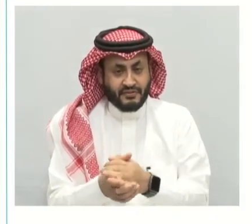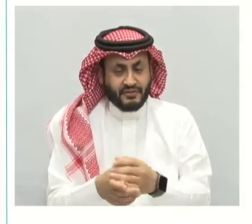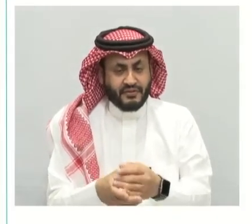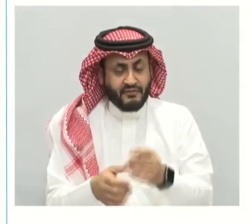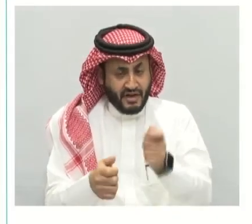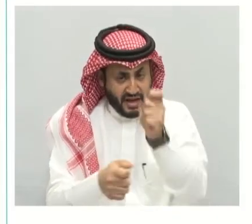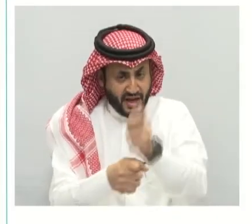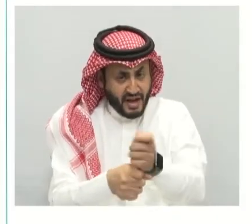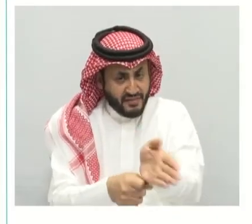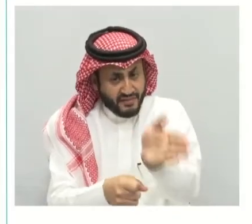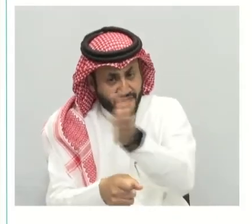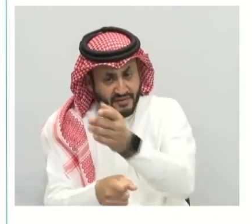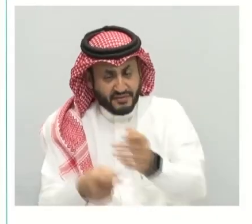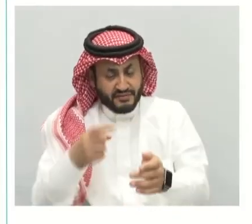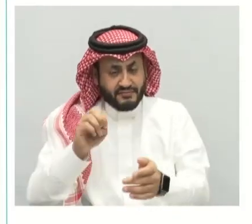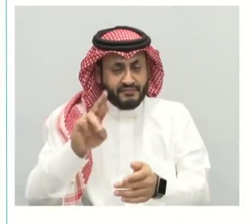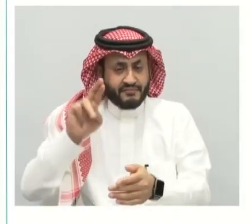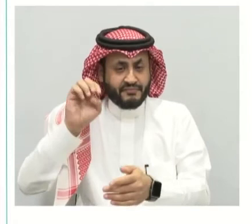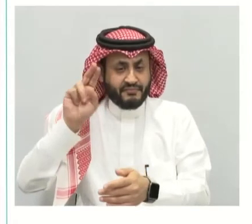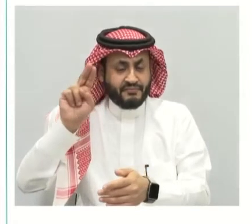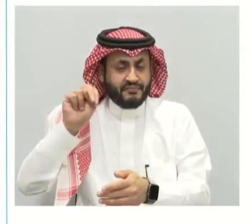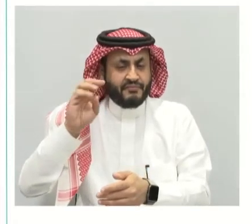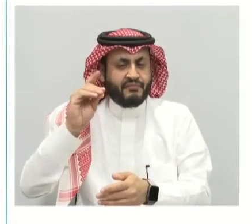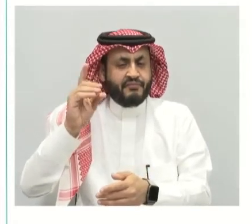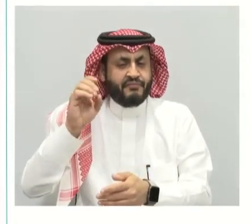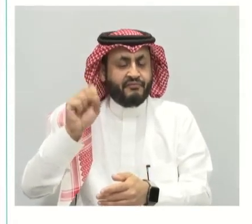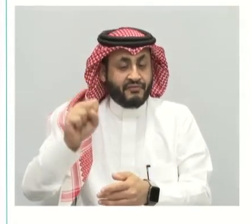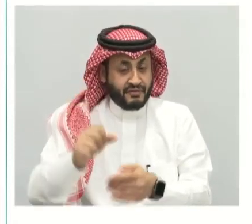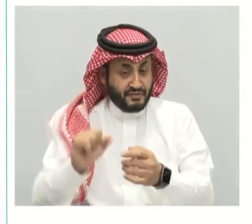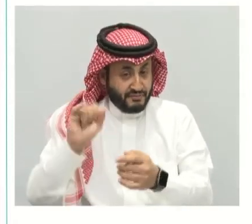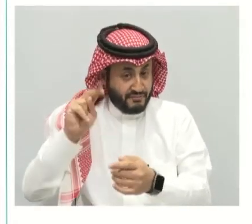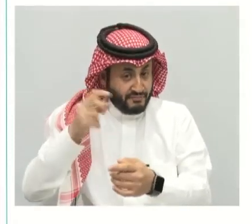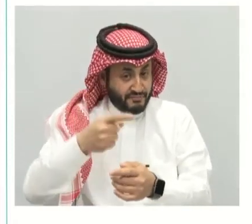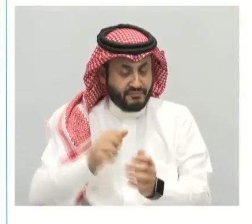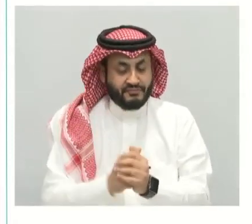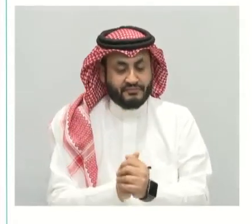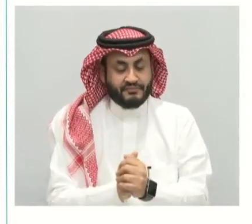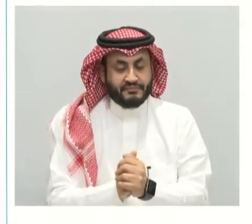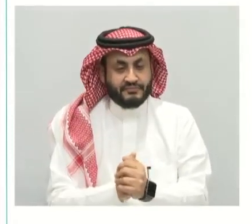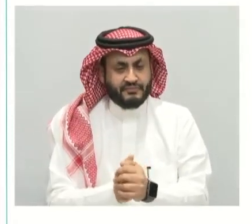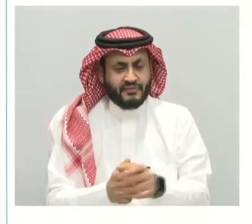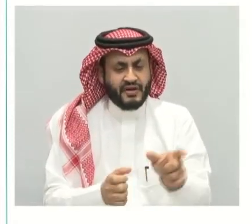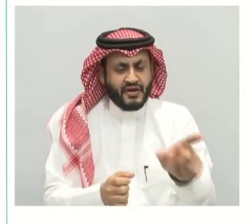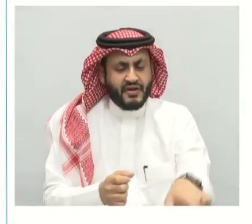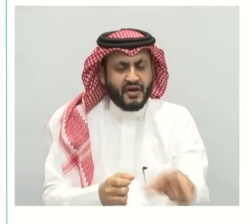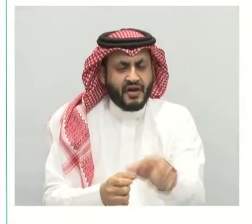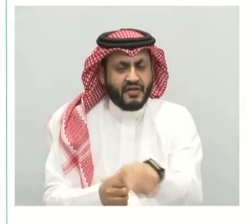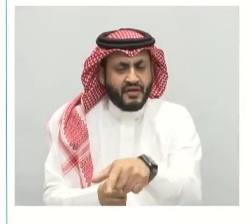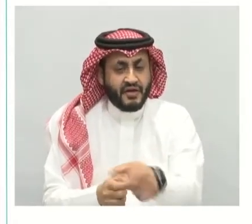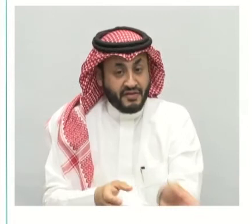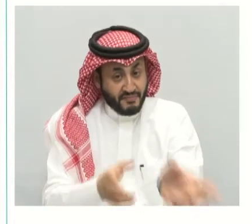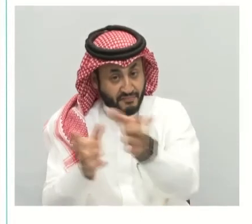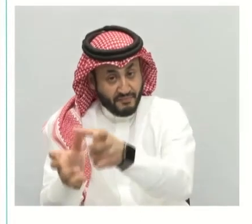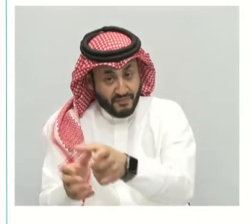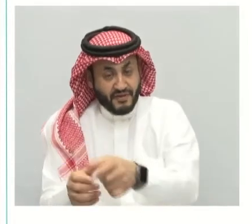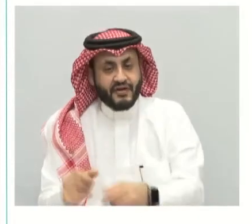certain verbs like can't stand, dislike, enjoy, feel like, hate, like, love, prefer, and